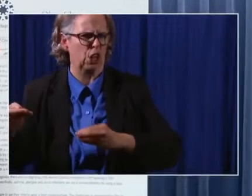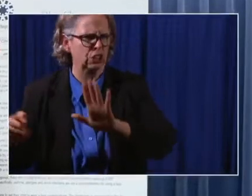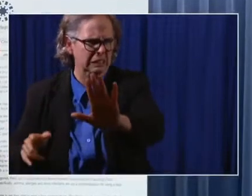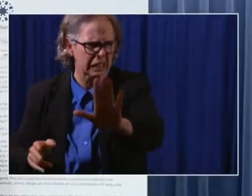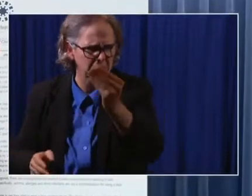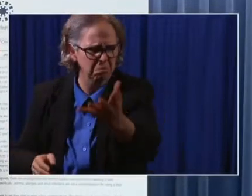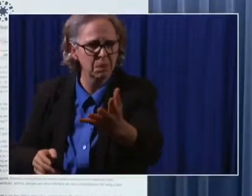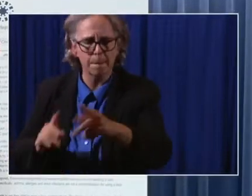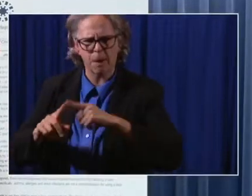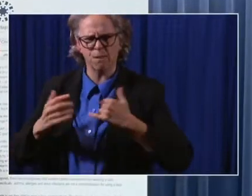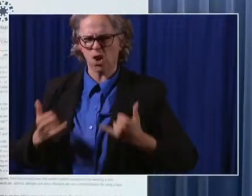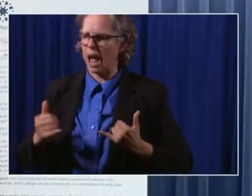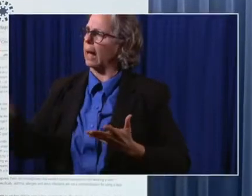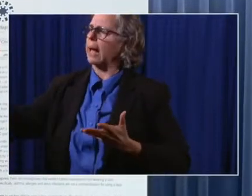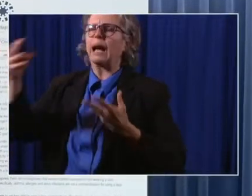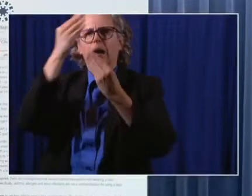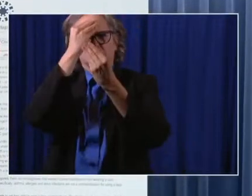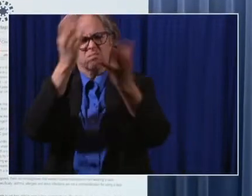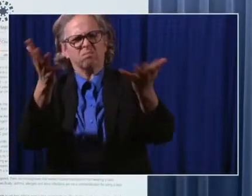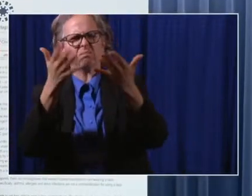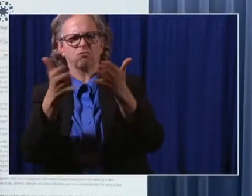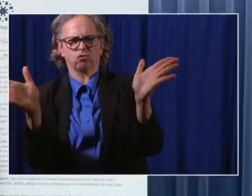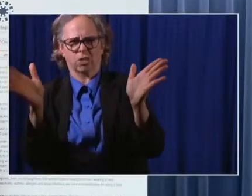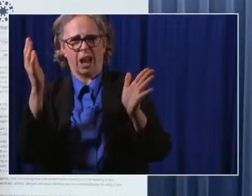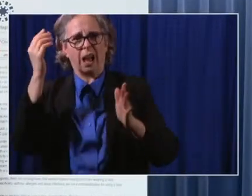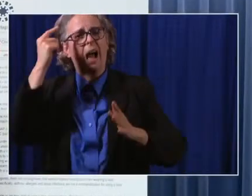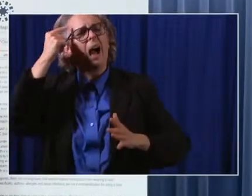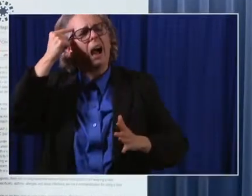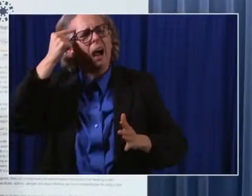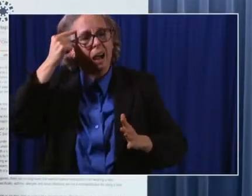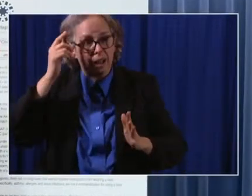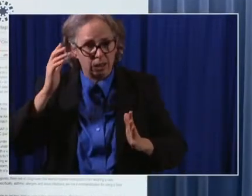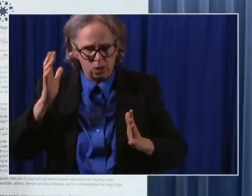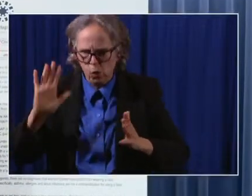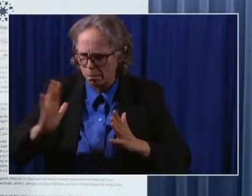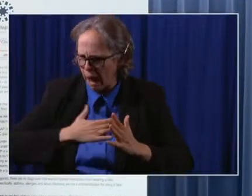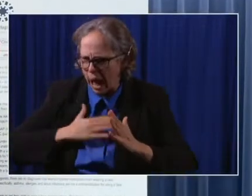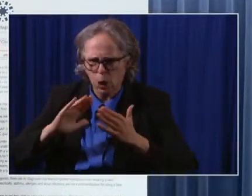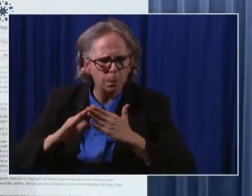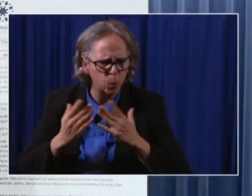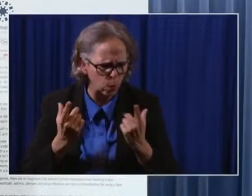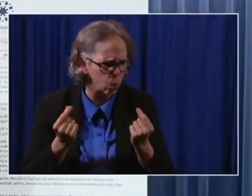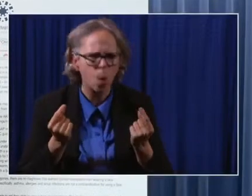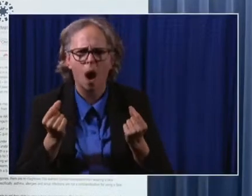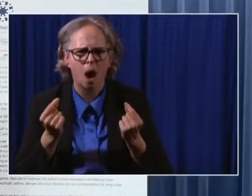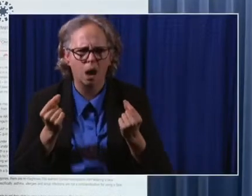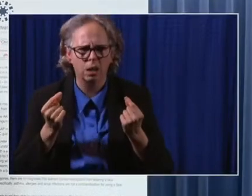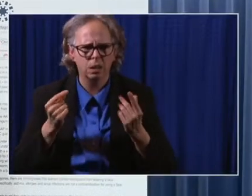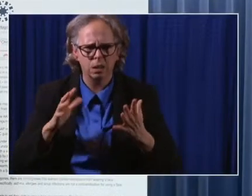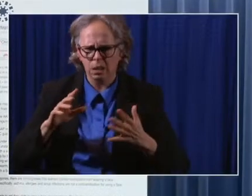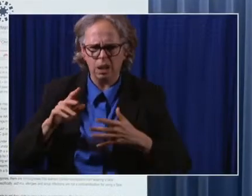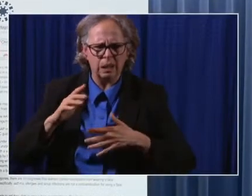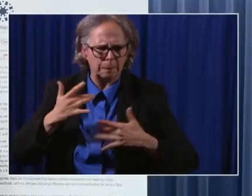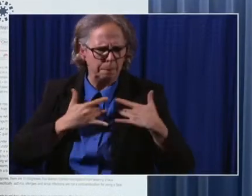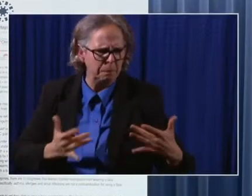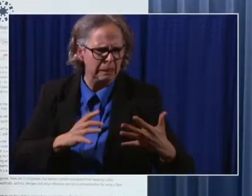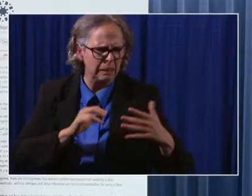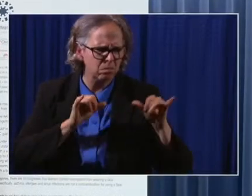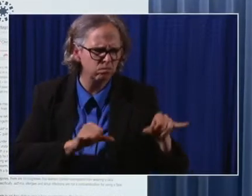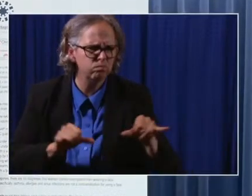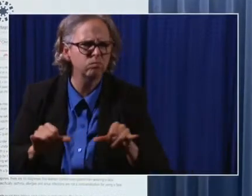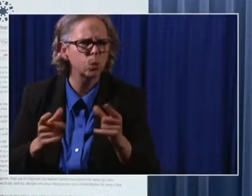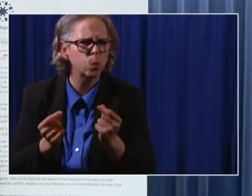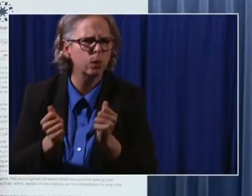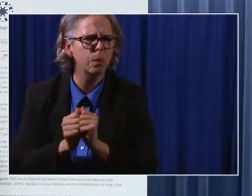a general idea at least, of what is going on in their community and what the trends are. We also have, do we have the